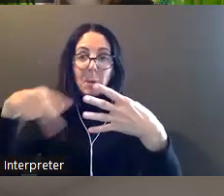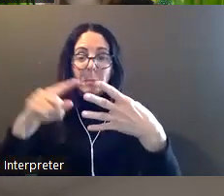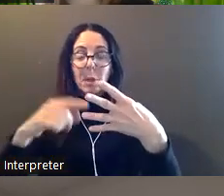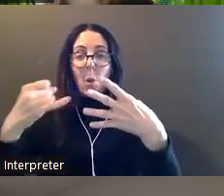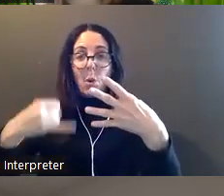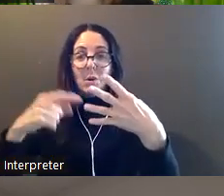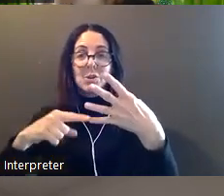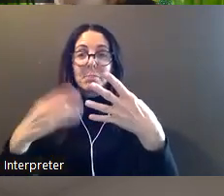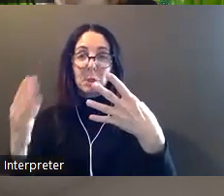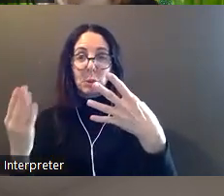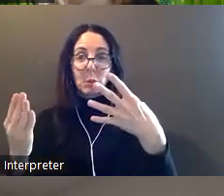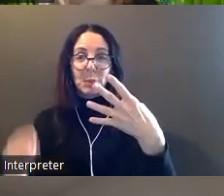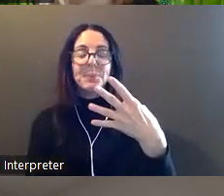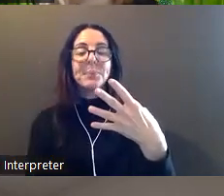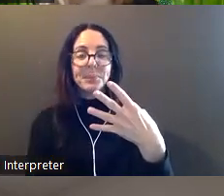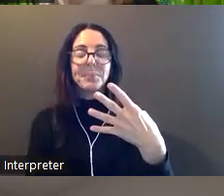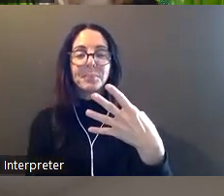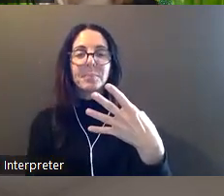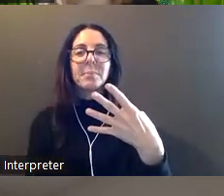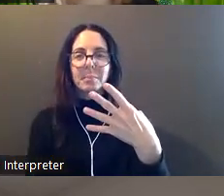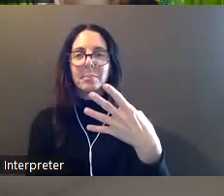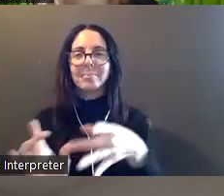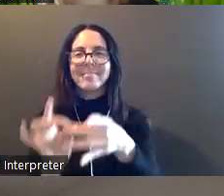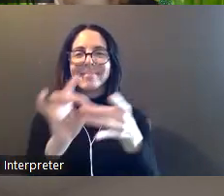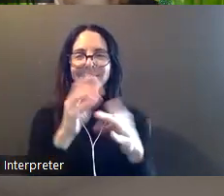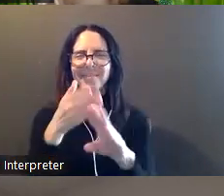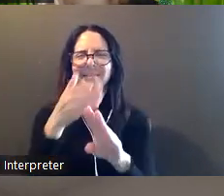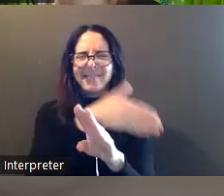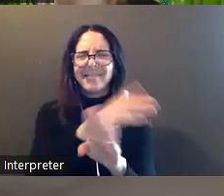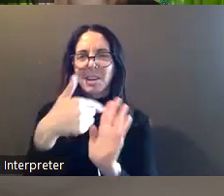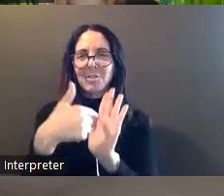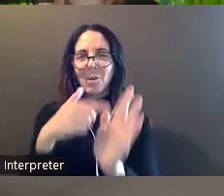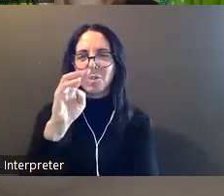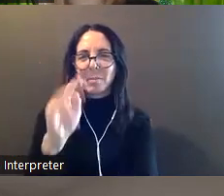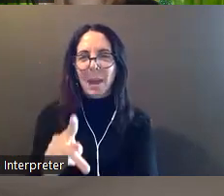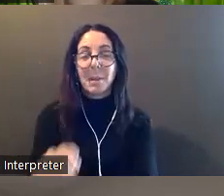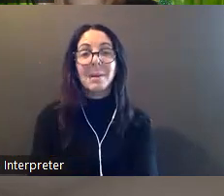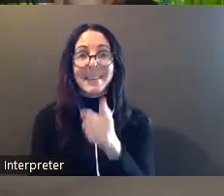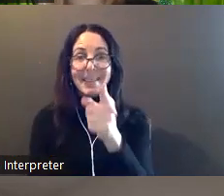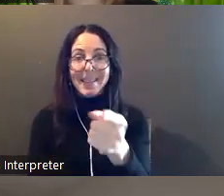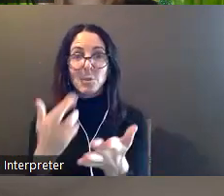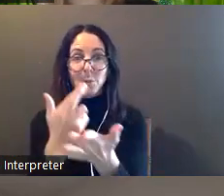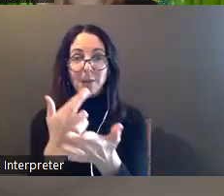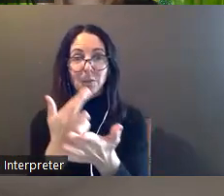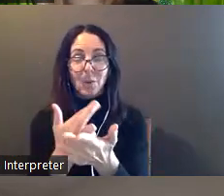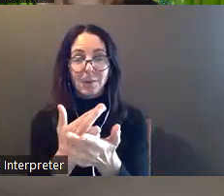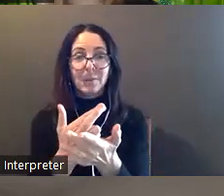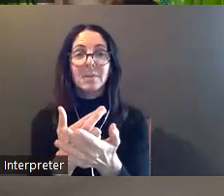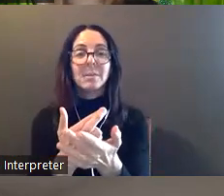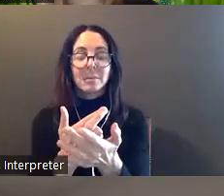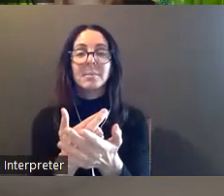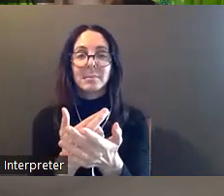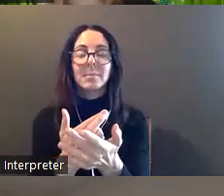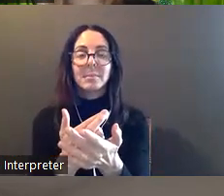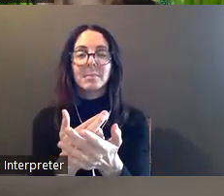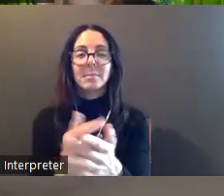the blue, which correspond to the previous simplified map. This resource will be made available to you and